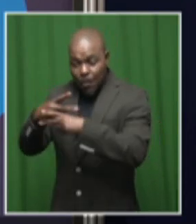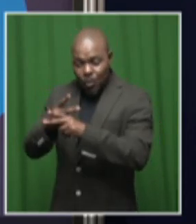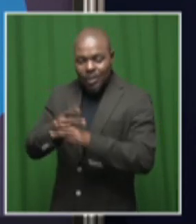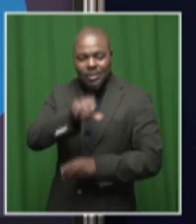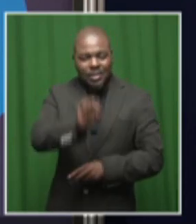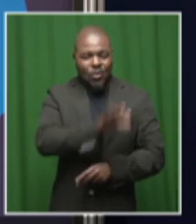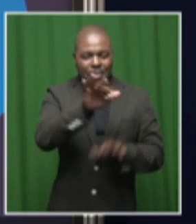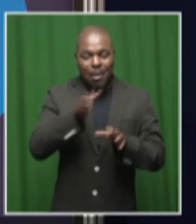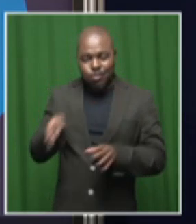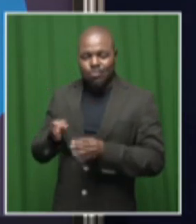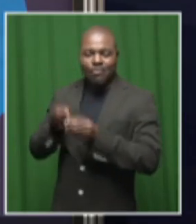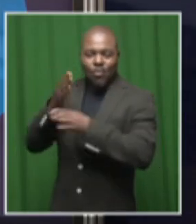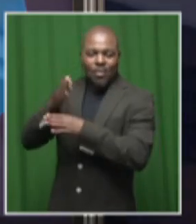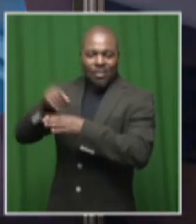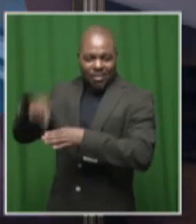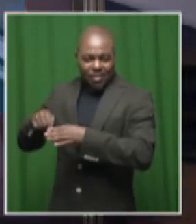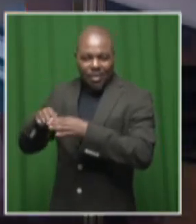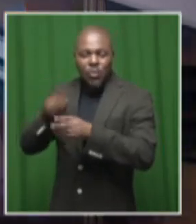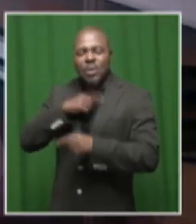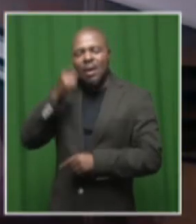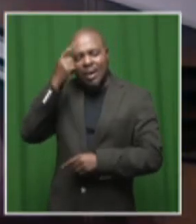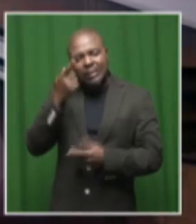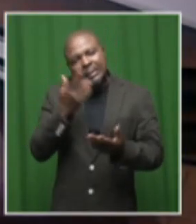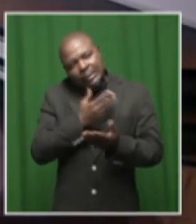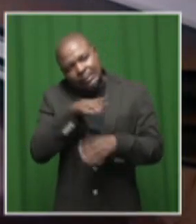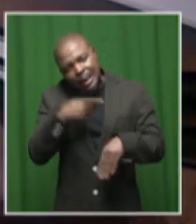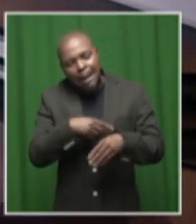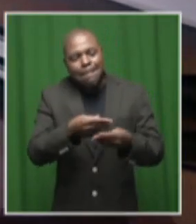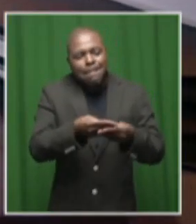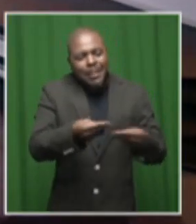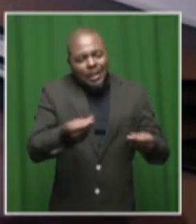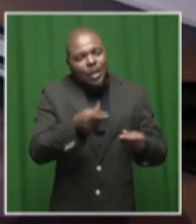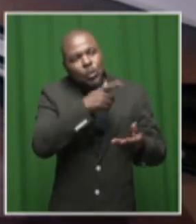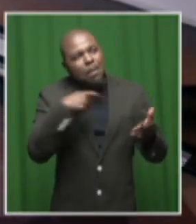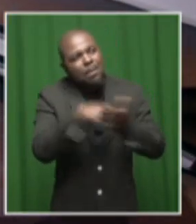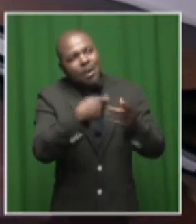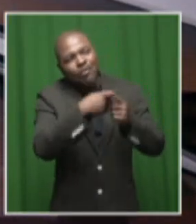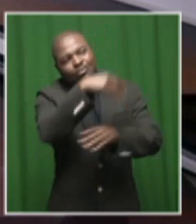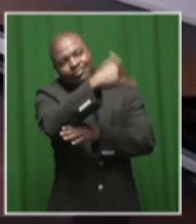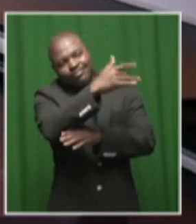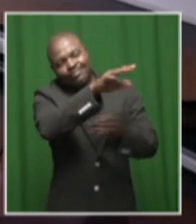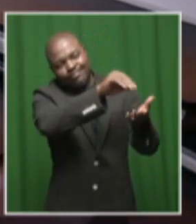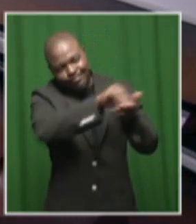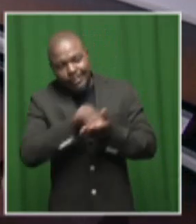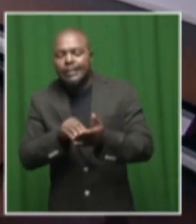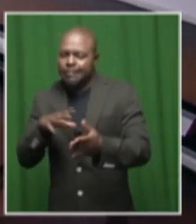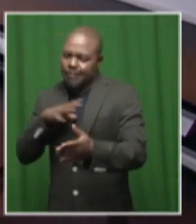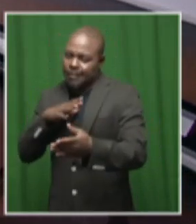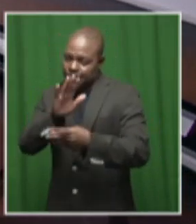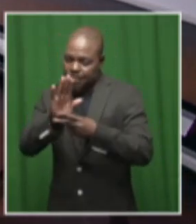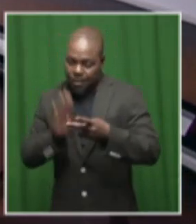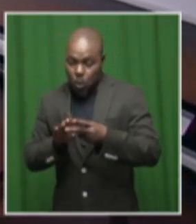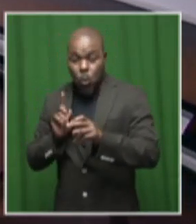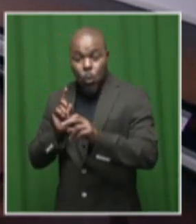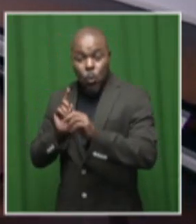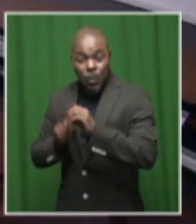were employed. We understand that there's raw material that you may have to bring, from outside of the country. That's fine. Second thing is quality.